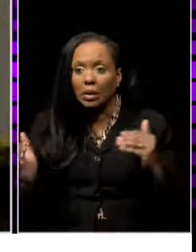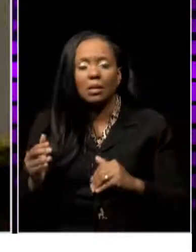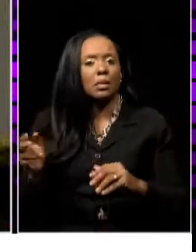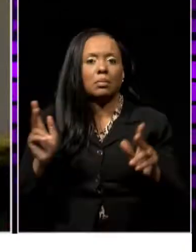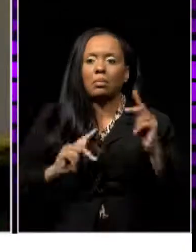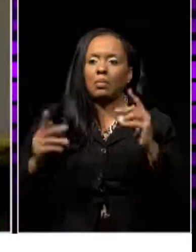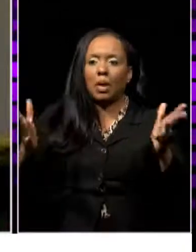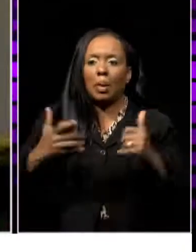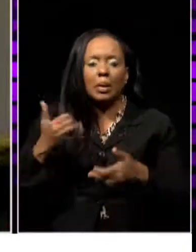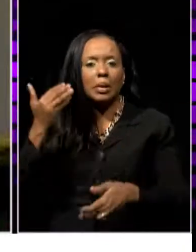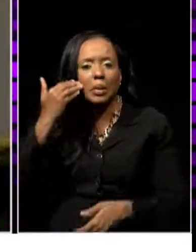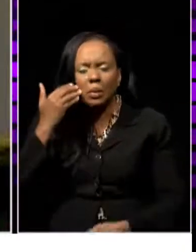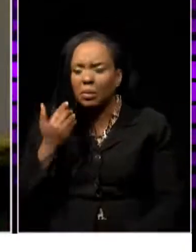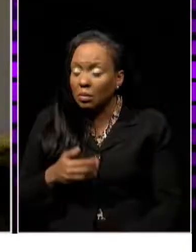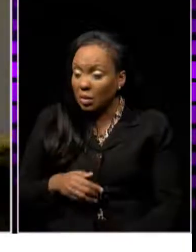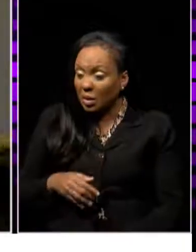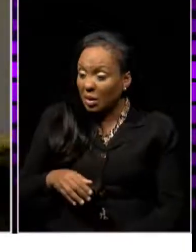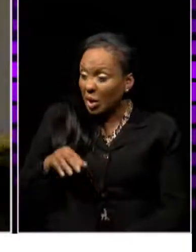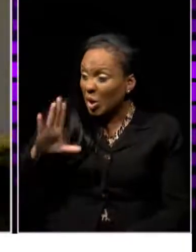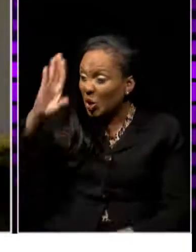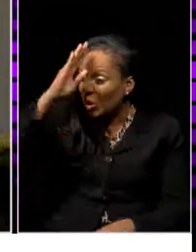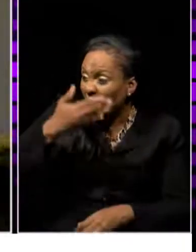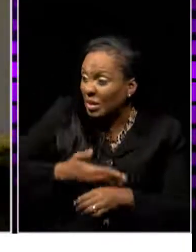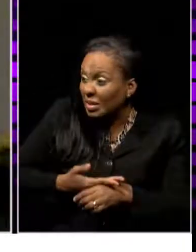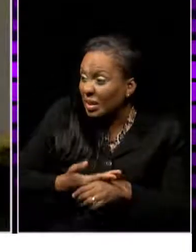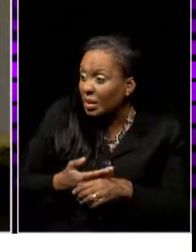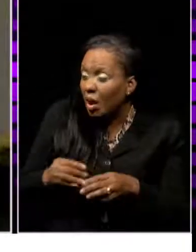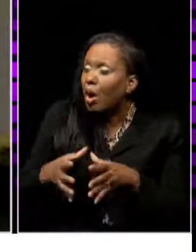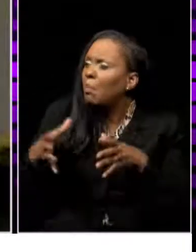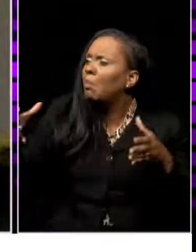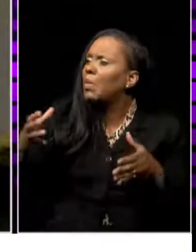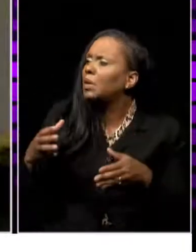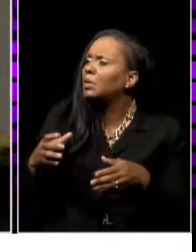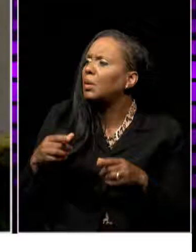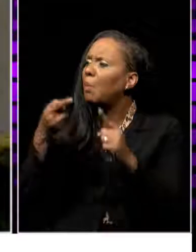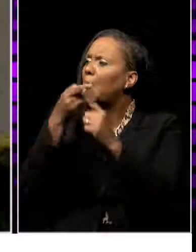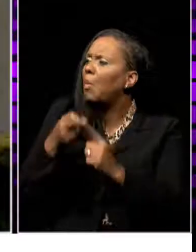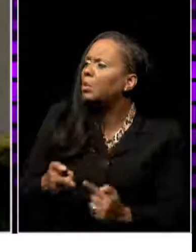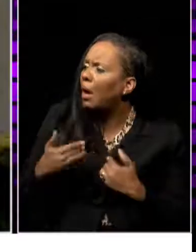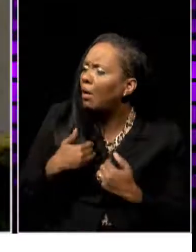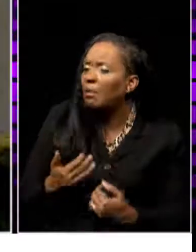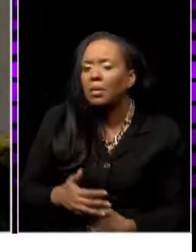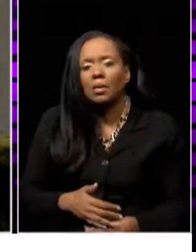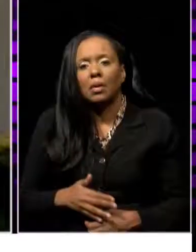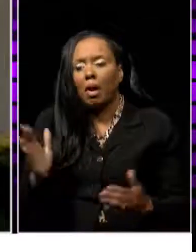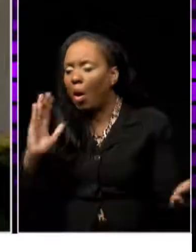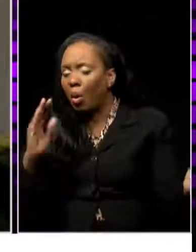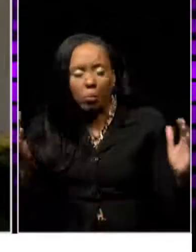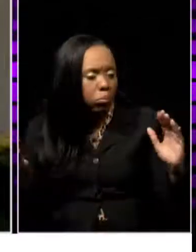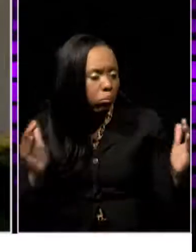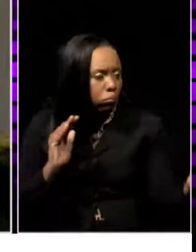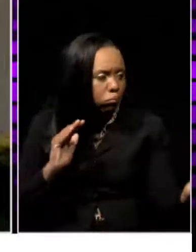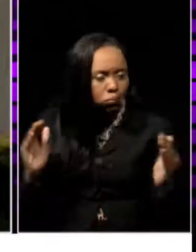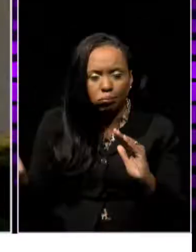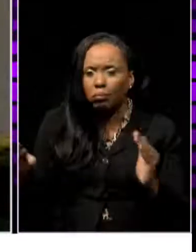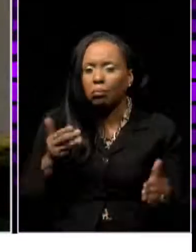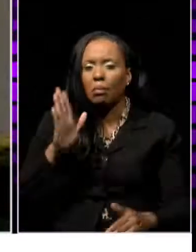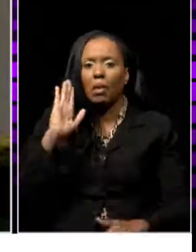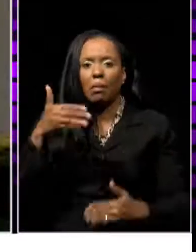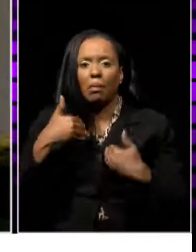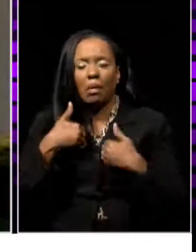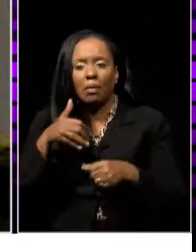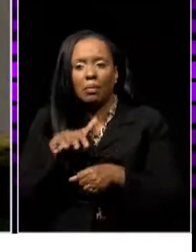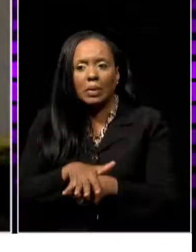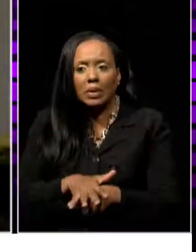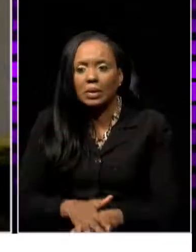to know how good did your child do with the test versus my child. And as soon as we're doing that, then we're going to get the pressure of